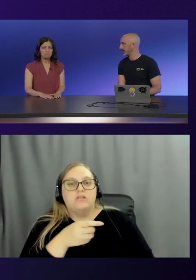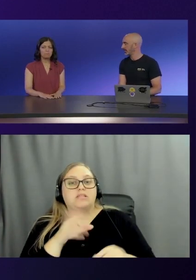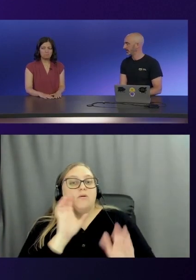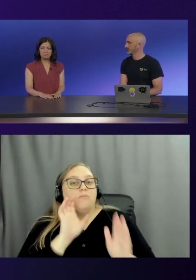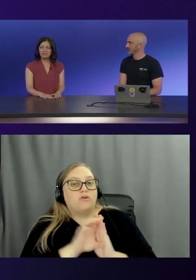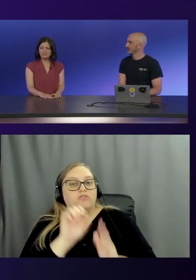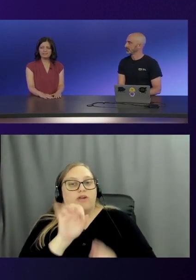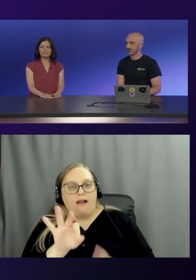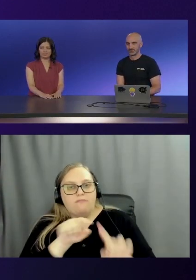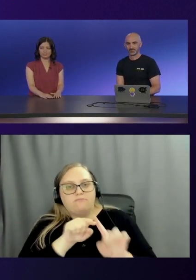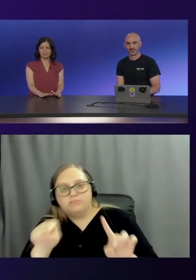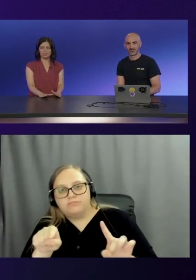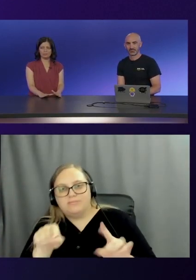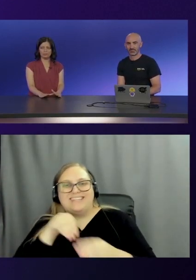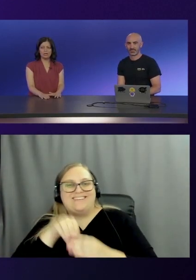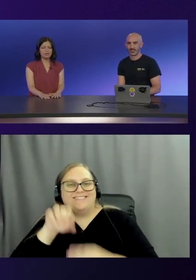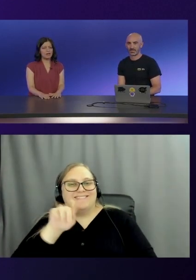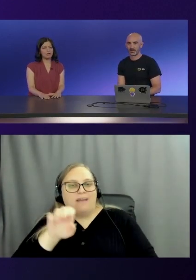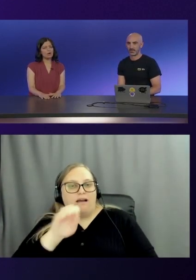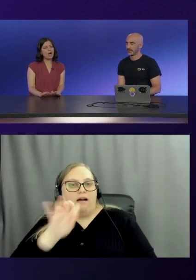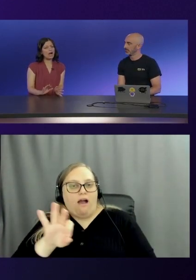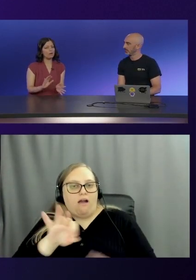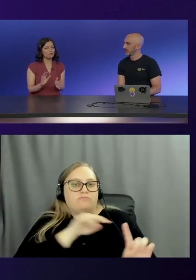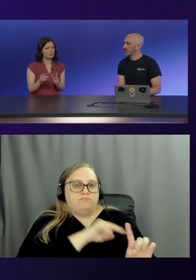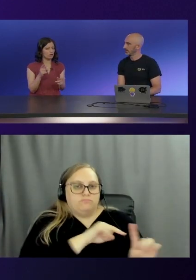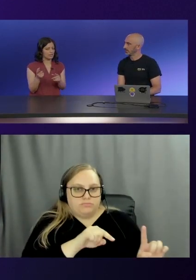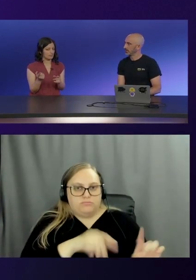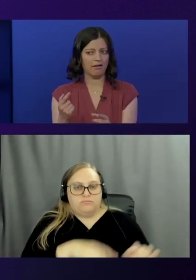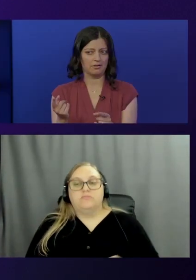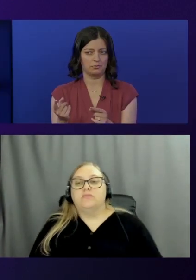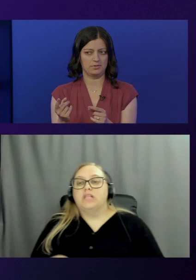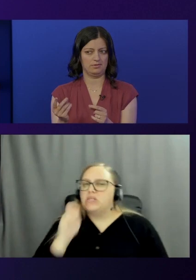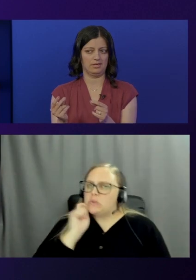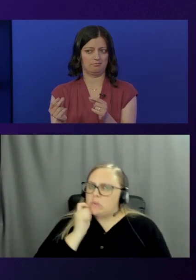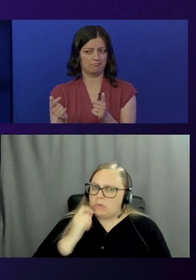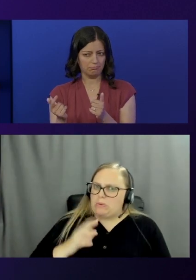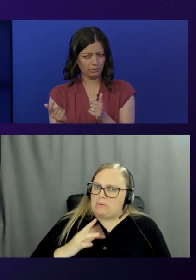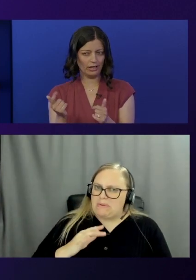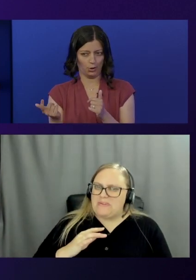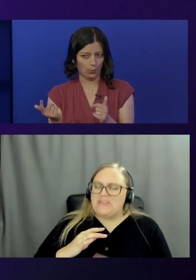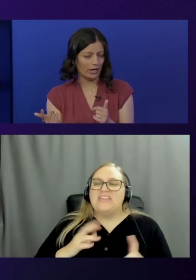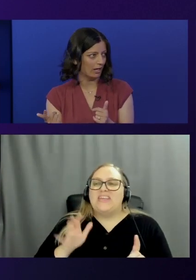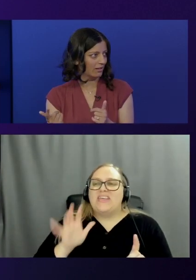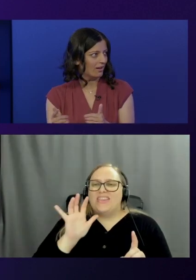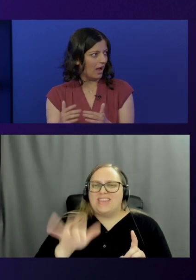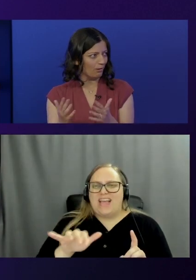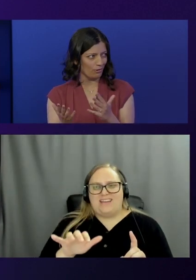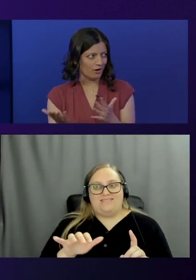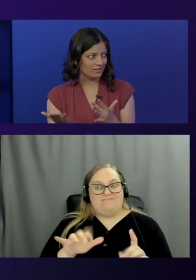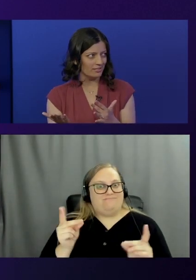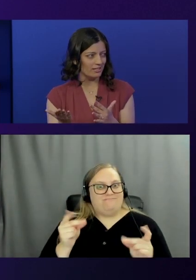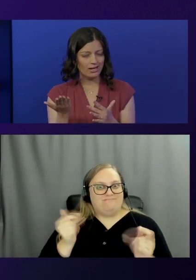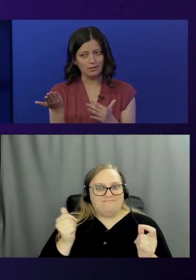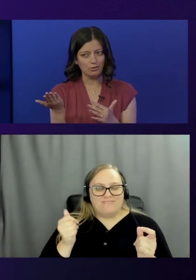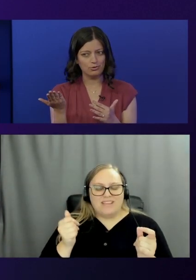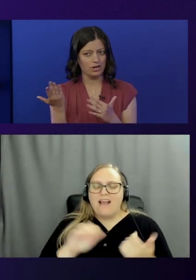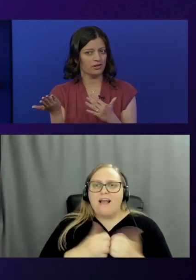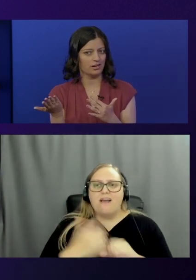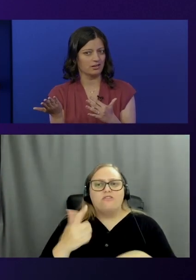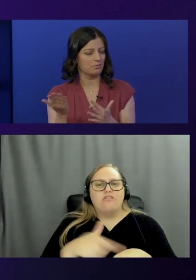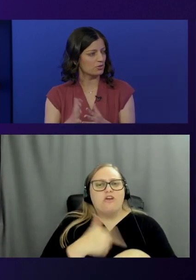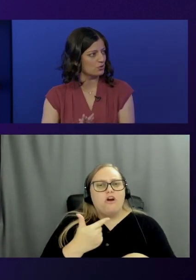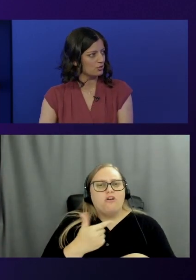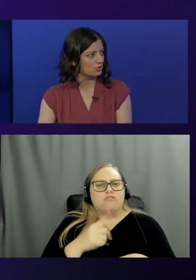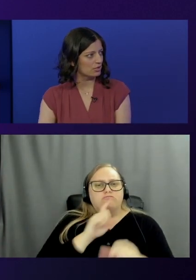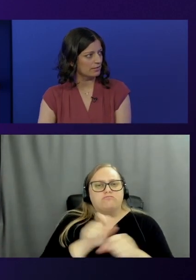painter, exactly. That's really cool. Now, how, I saw that it was like pretty quick. How long did it take to